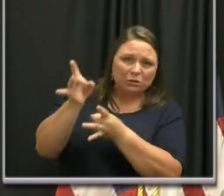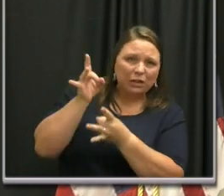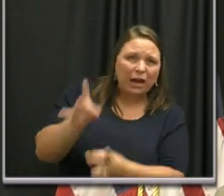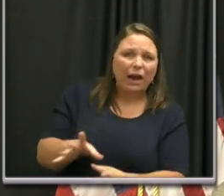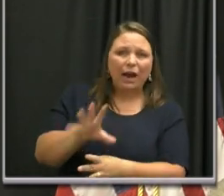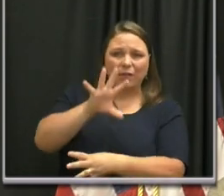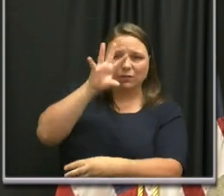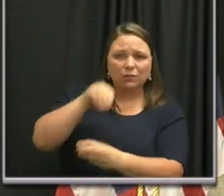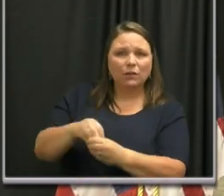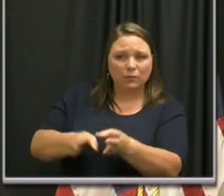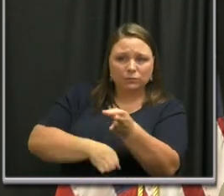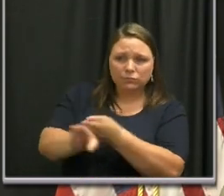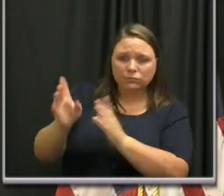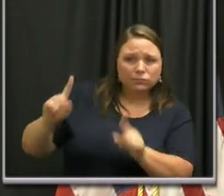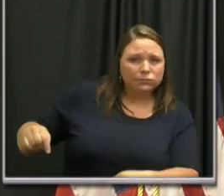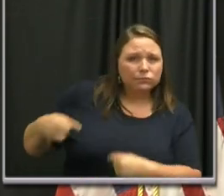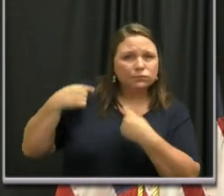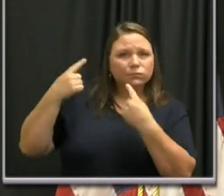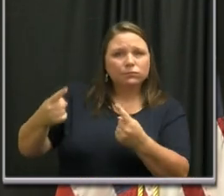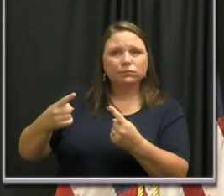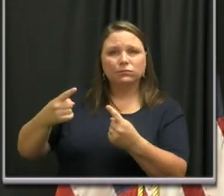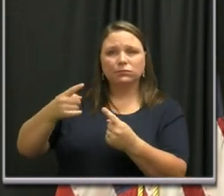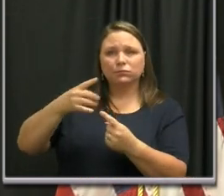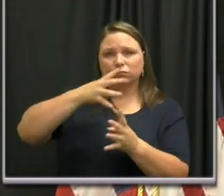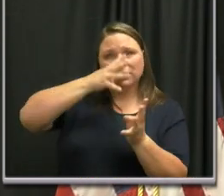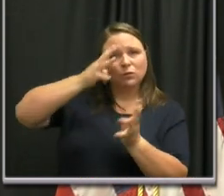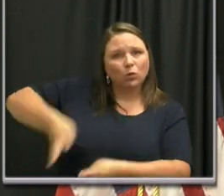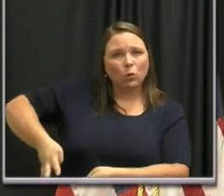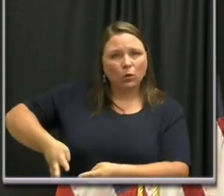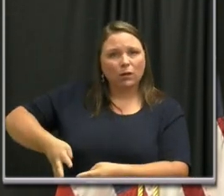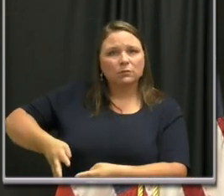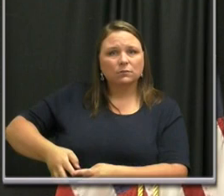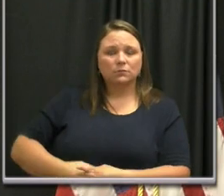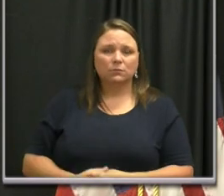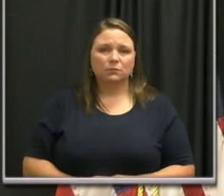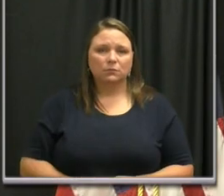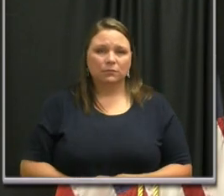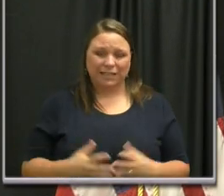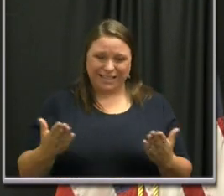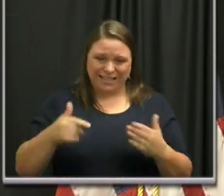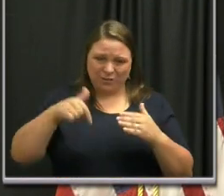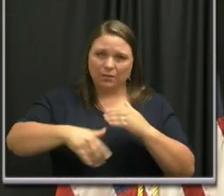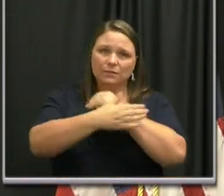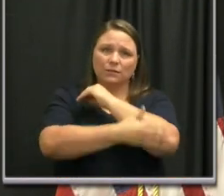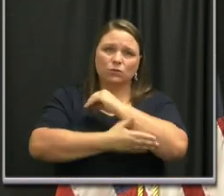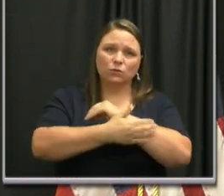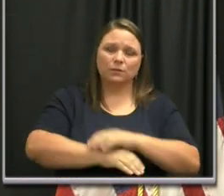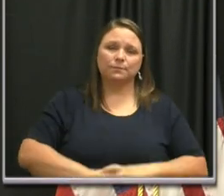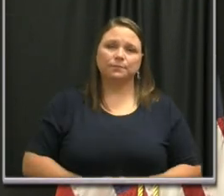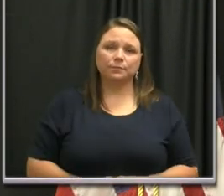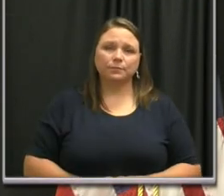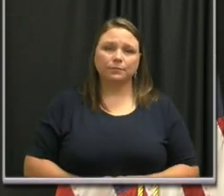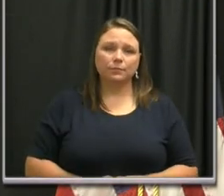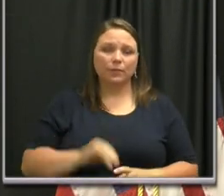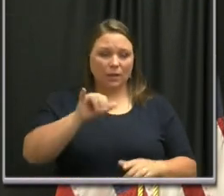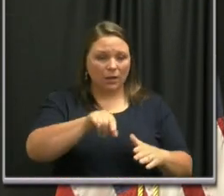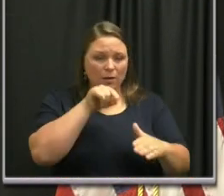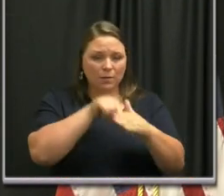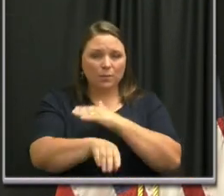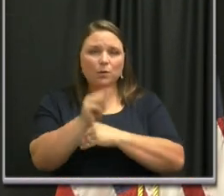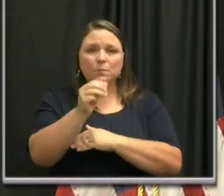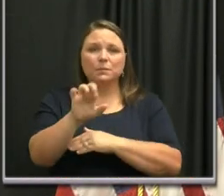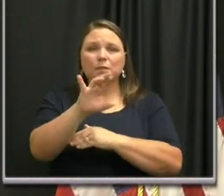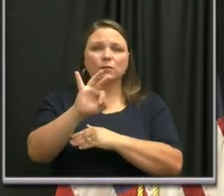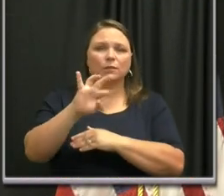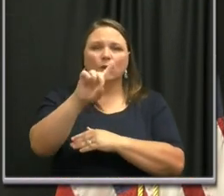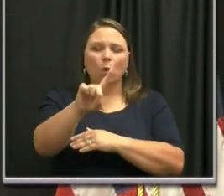of minorities for centuries is invisible to most people in this country. The murder of Mr. Floyd shined a